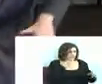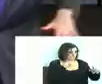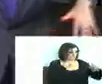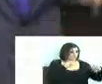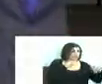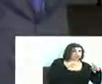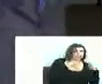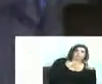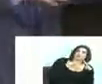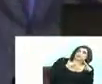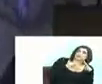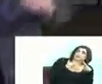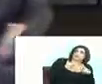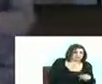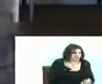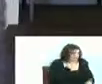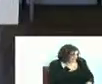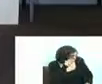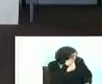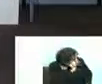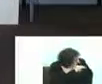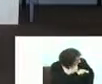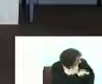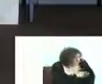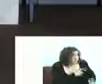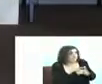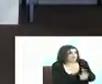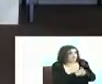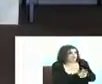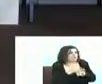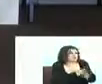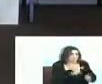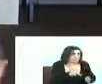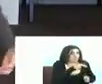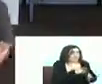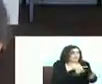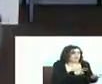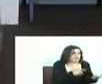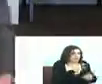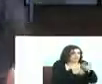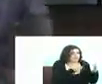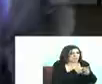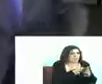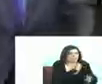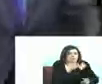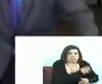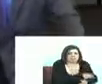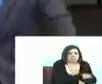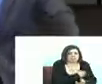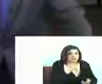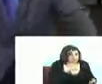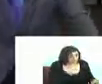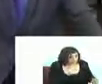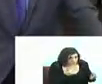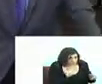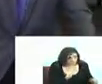And this little baby duck is like running and running and running and running, exhausting itself and exhausting all of its energy and its life force. And I'm trying to keep it out of